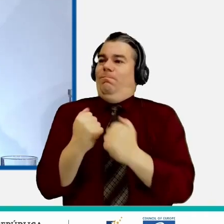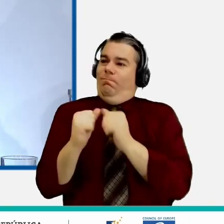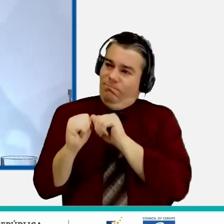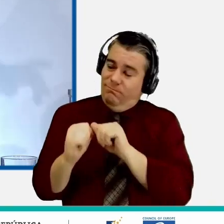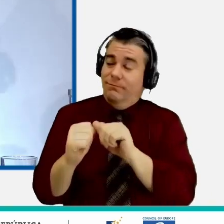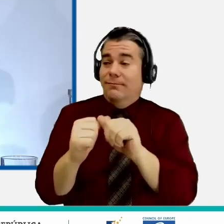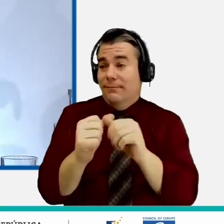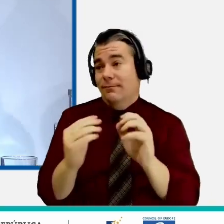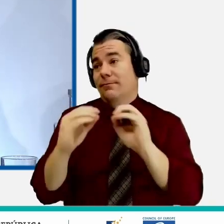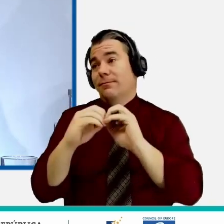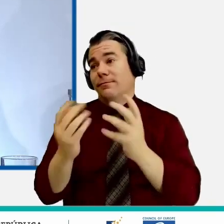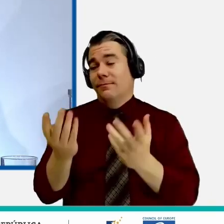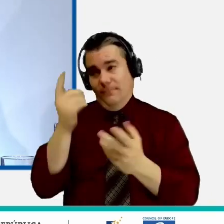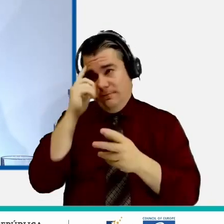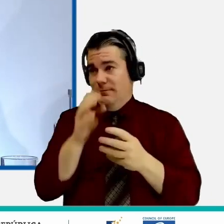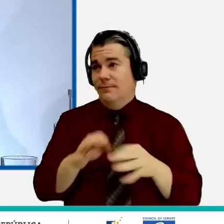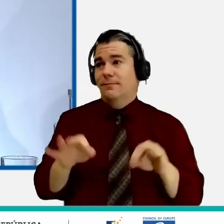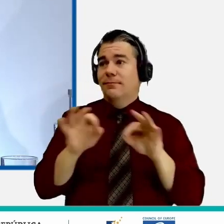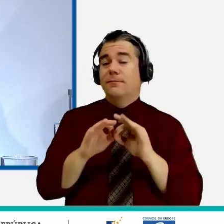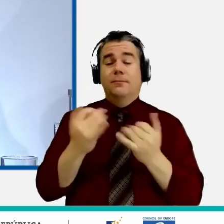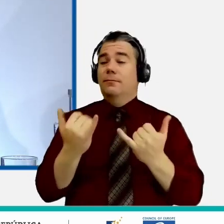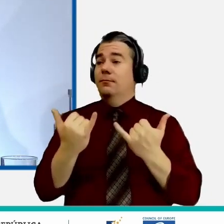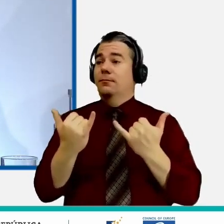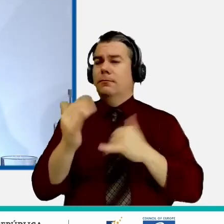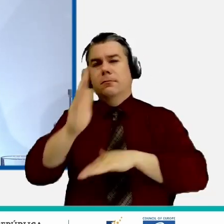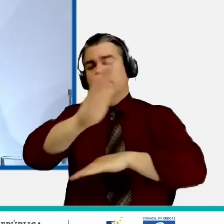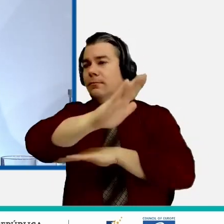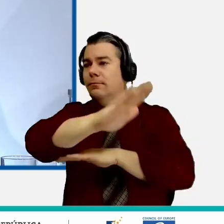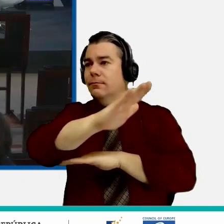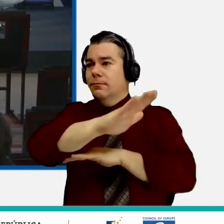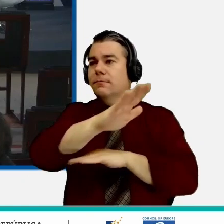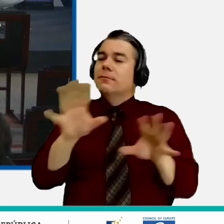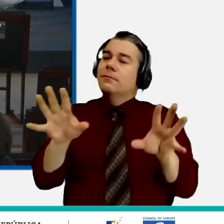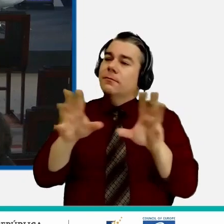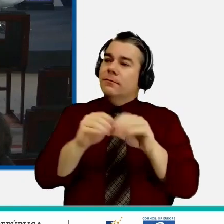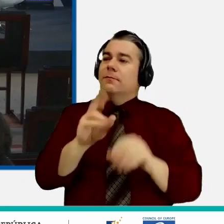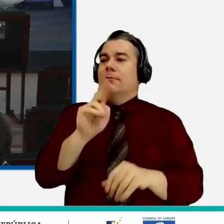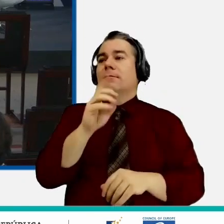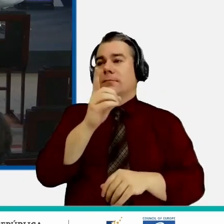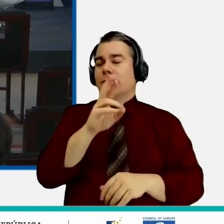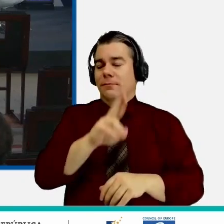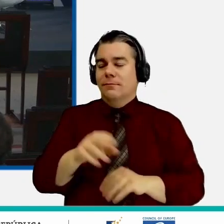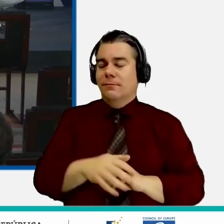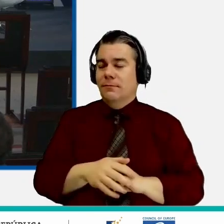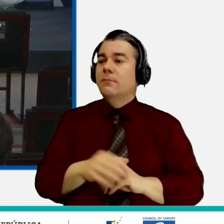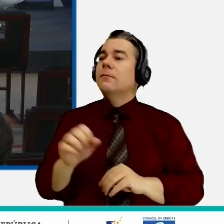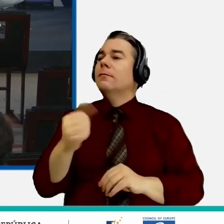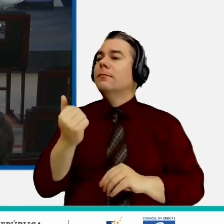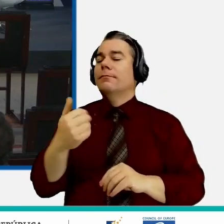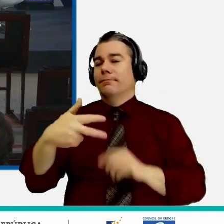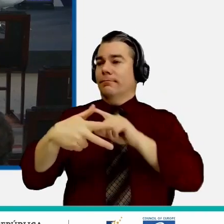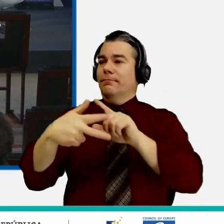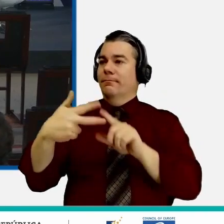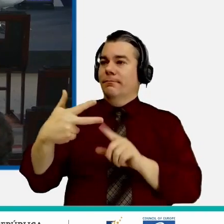of the roadmap. And today in the afternoon, there would be a session about that actually in the DRR. But then also the missing part, cyber,